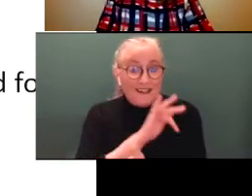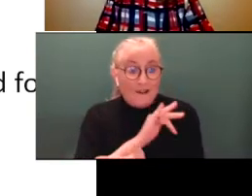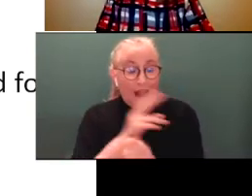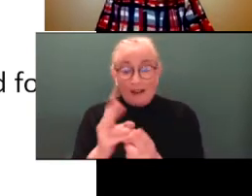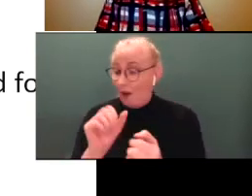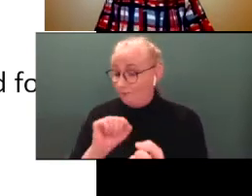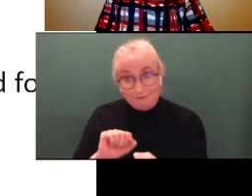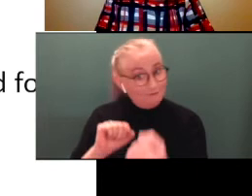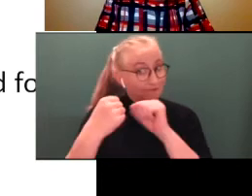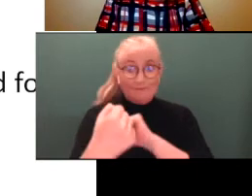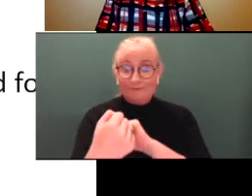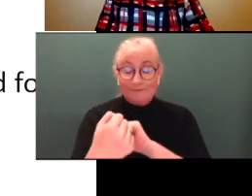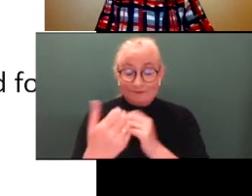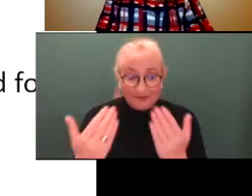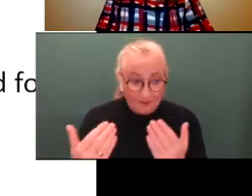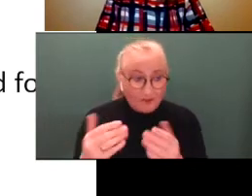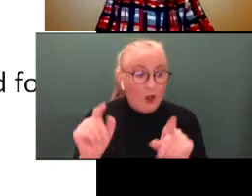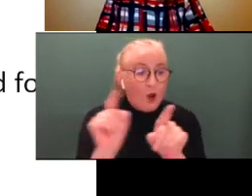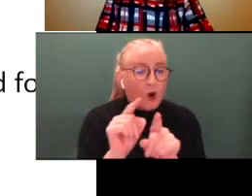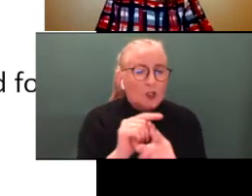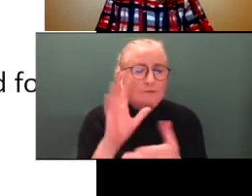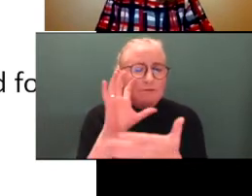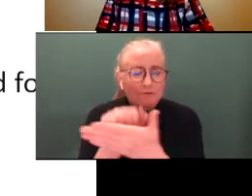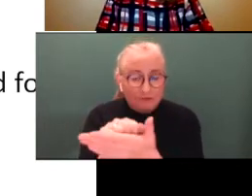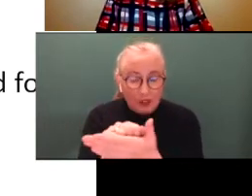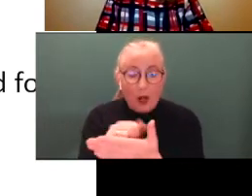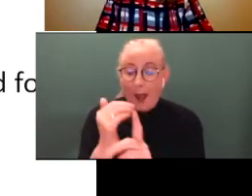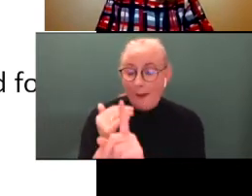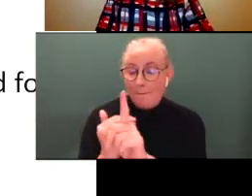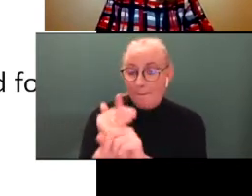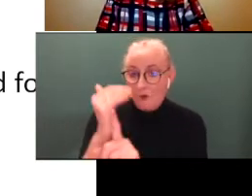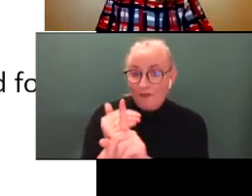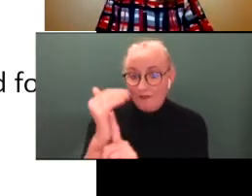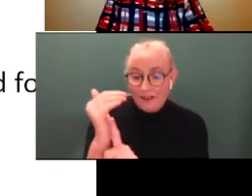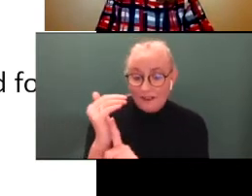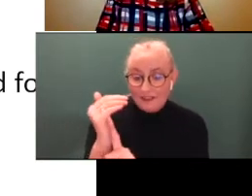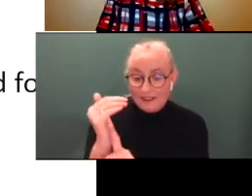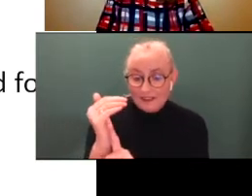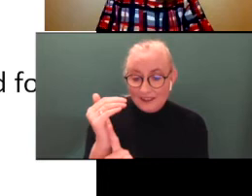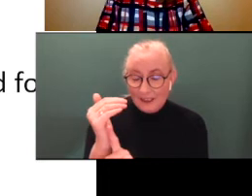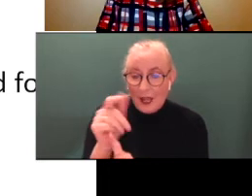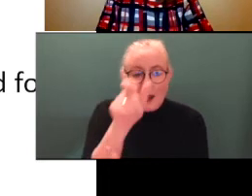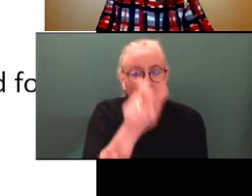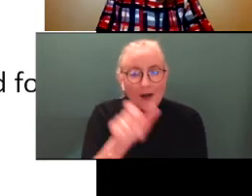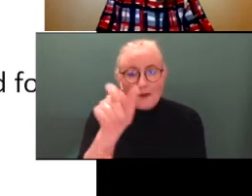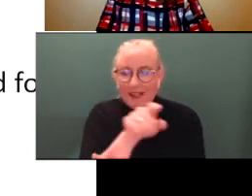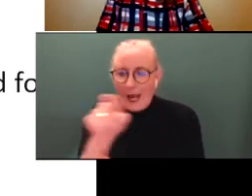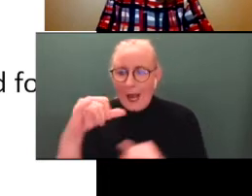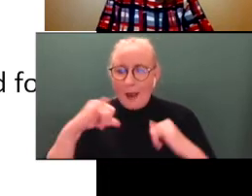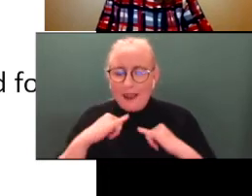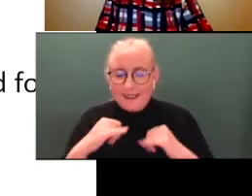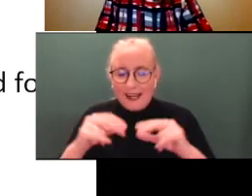transformational. We also noted improvements in participants' ability to